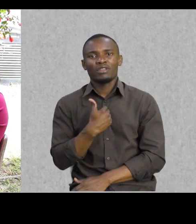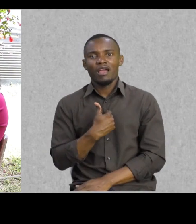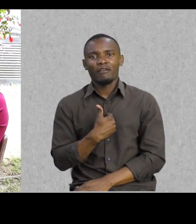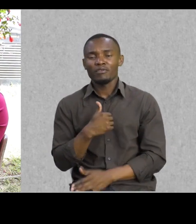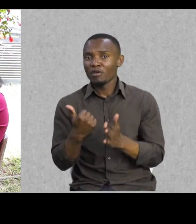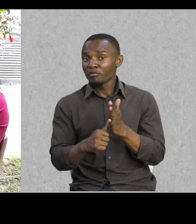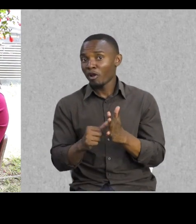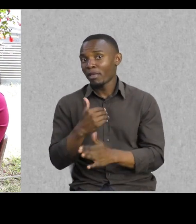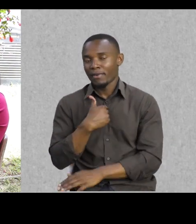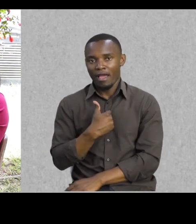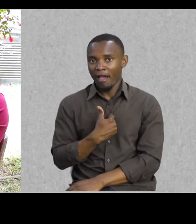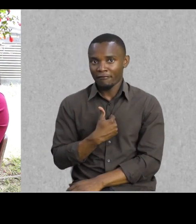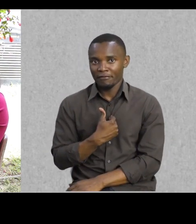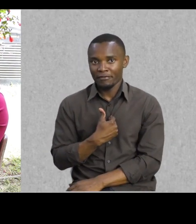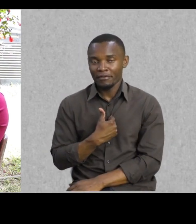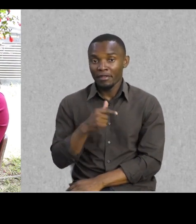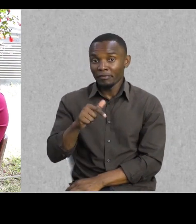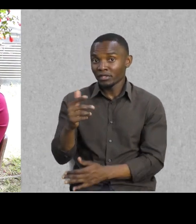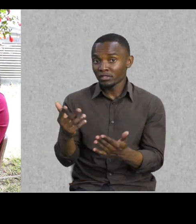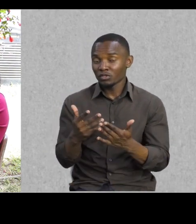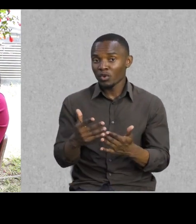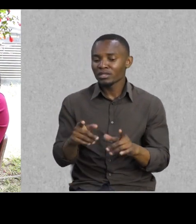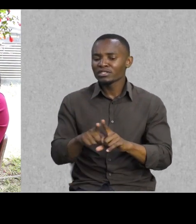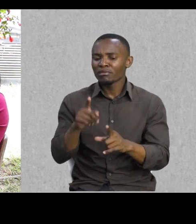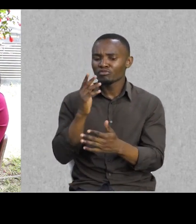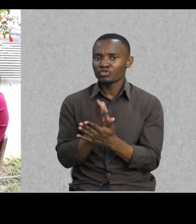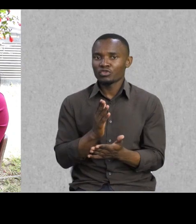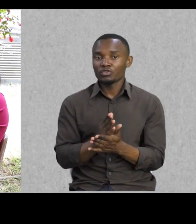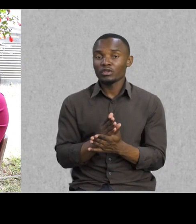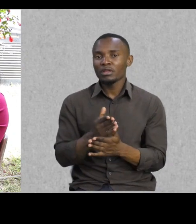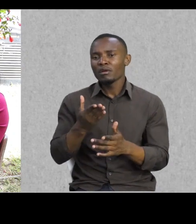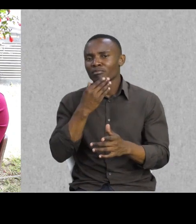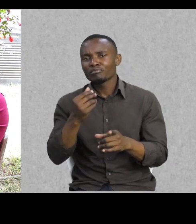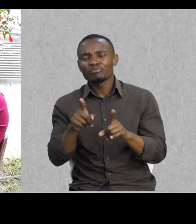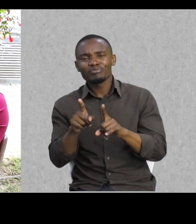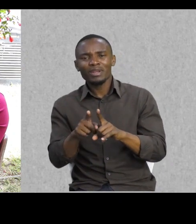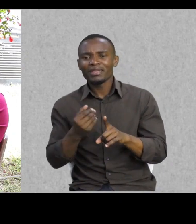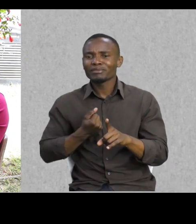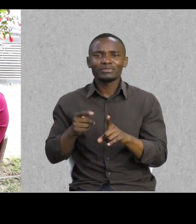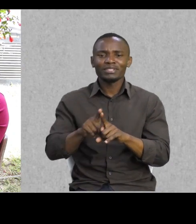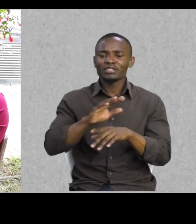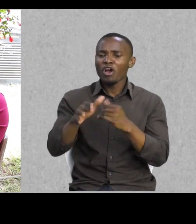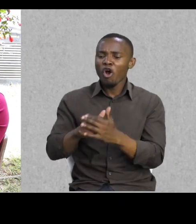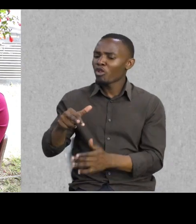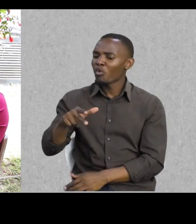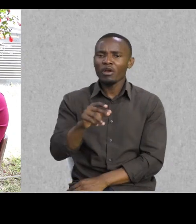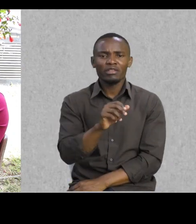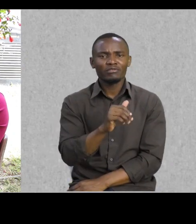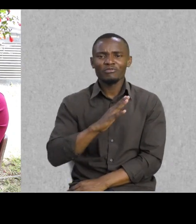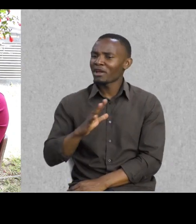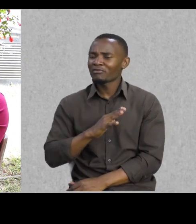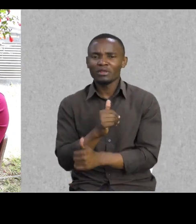a problem. Yeah, so that is where, and indeed with my siblings, everyone was walking okay. But